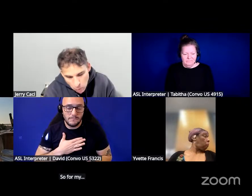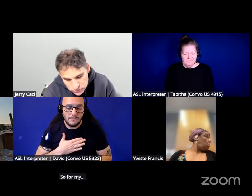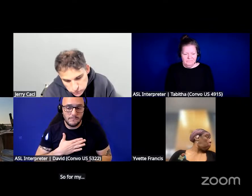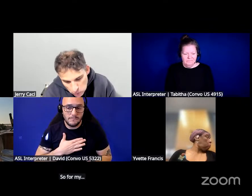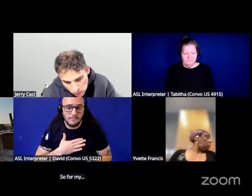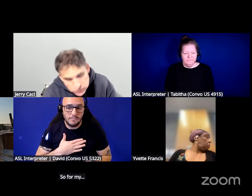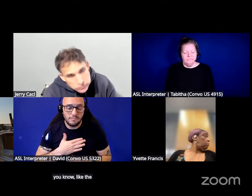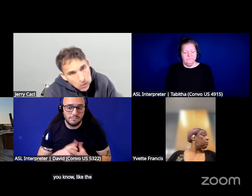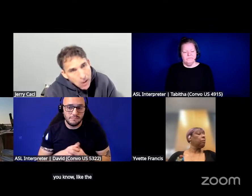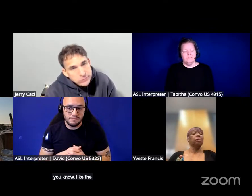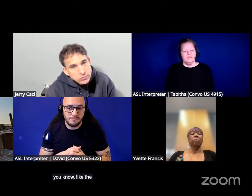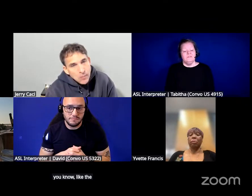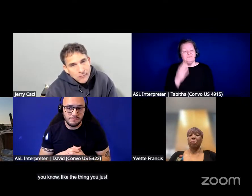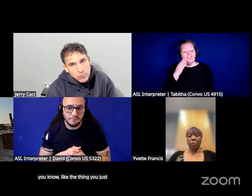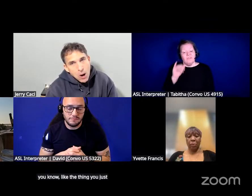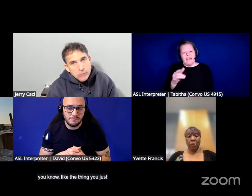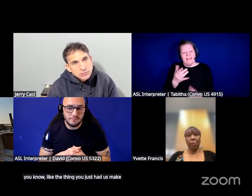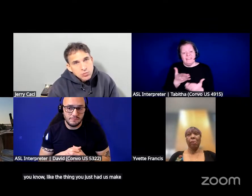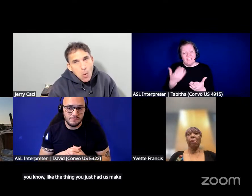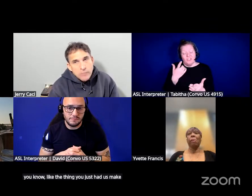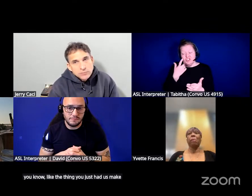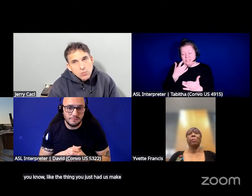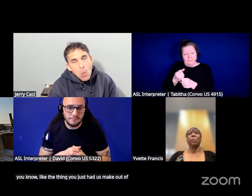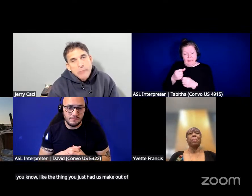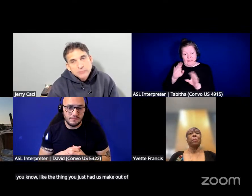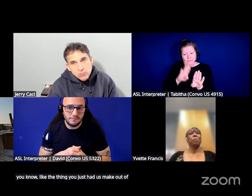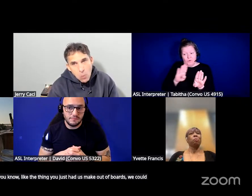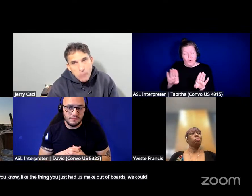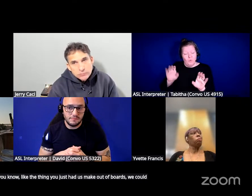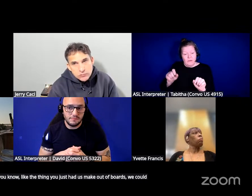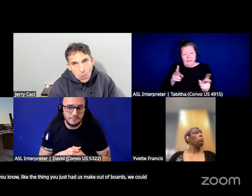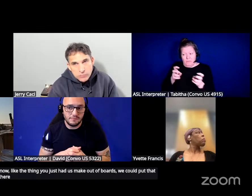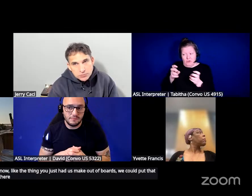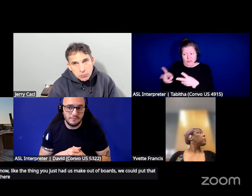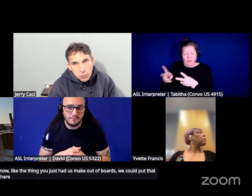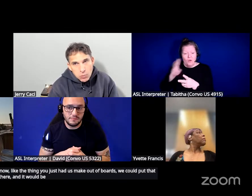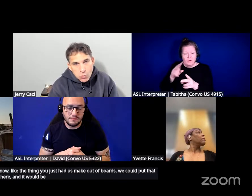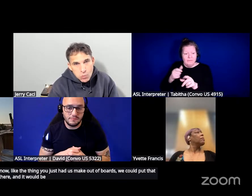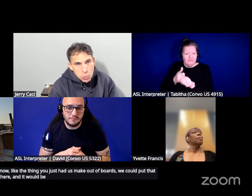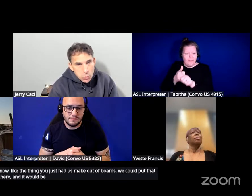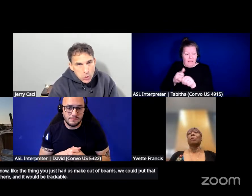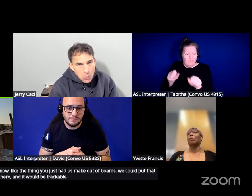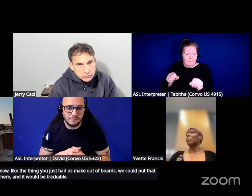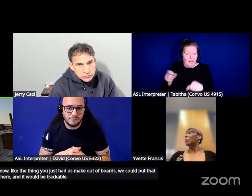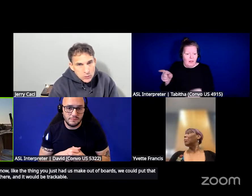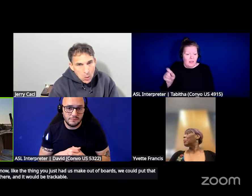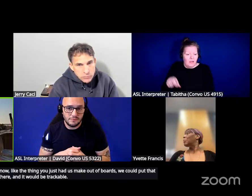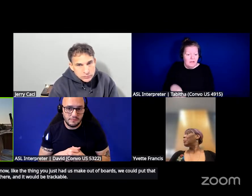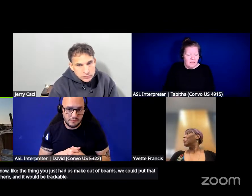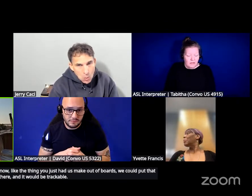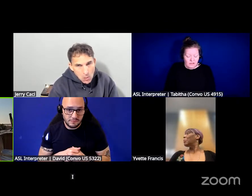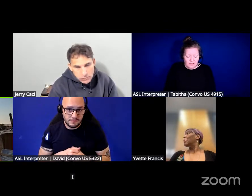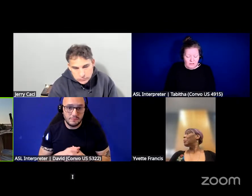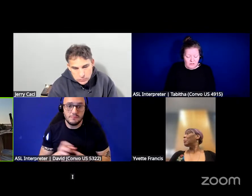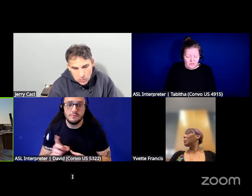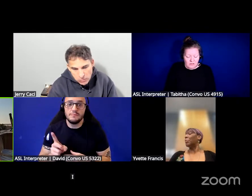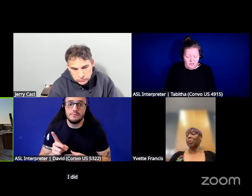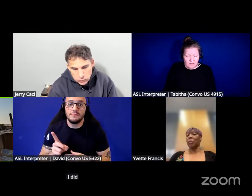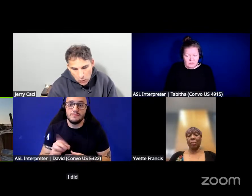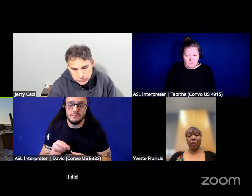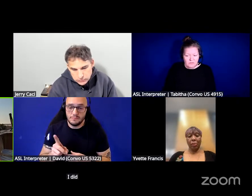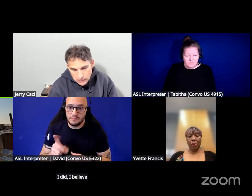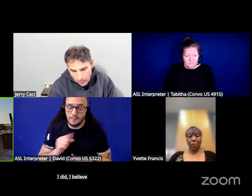like the thing you just had us make out of boards, we could put that over there and it would be trackable. I did, I